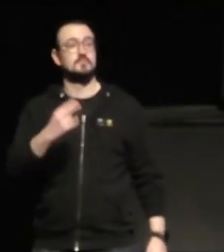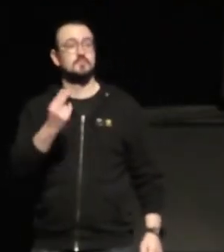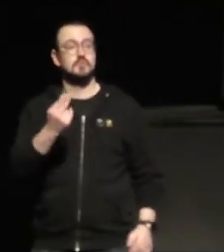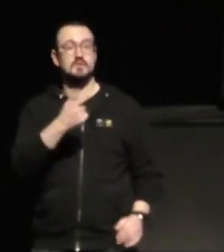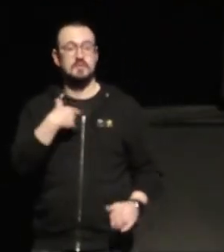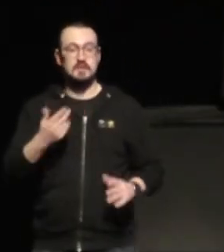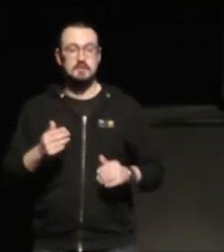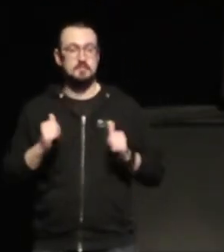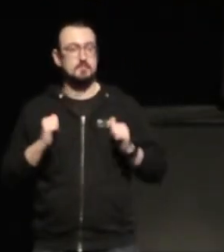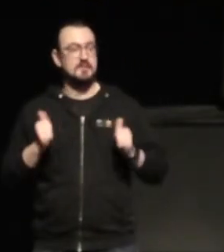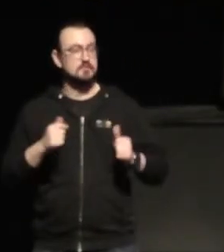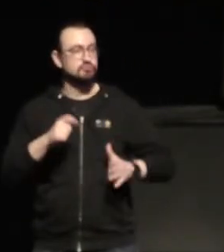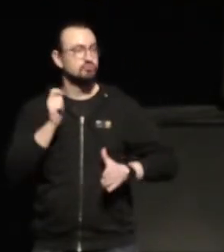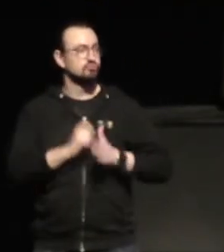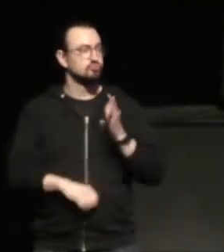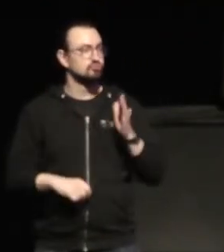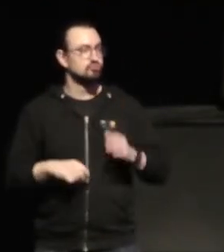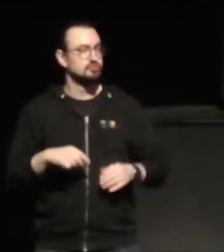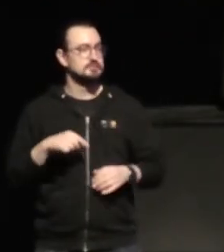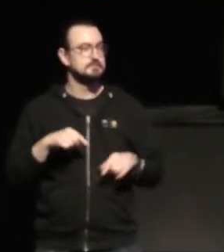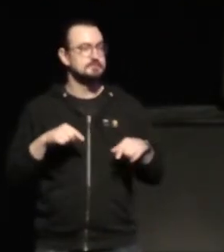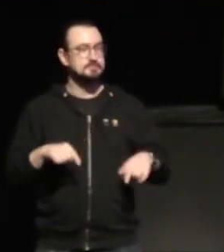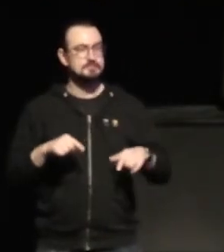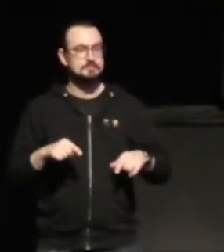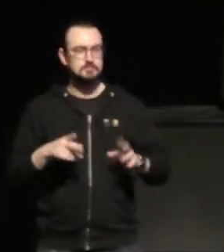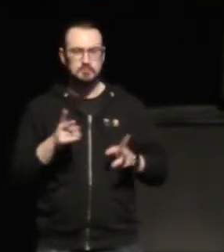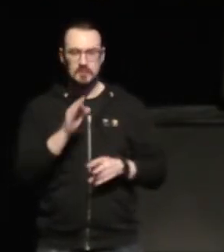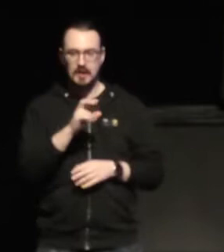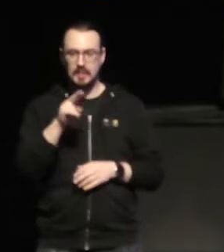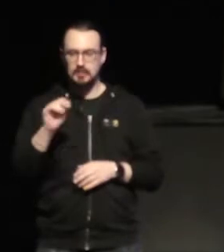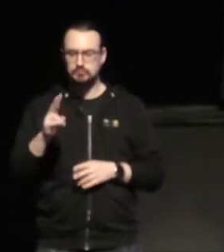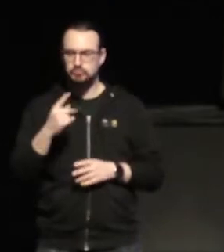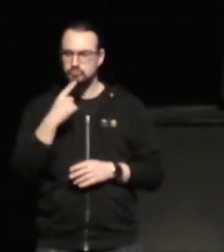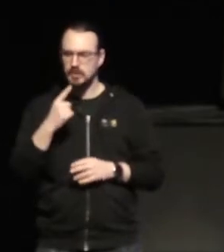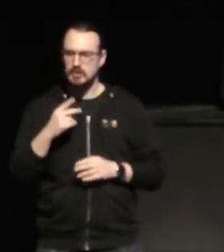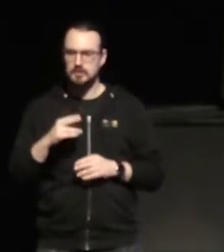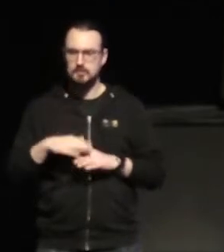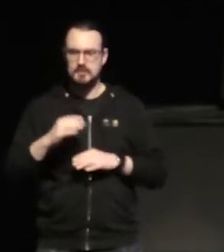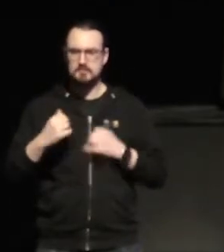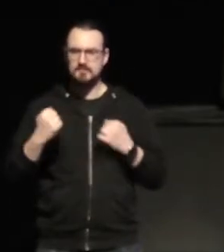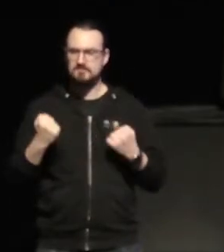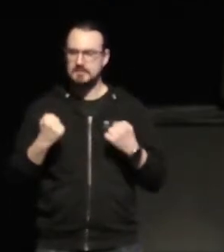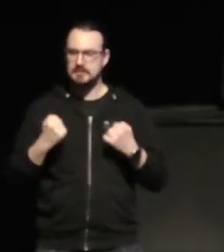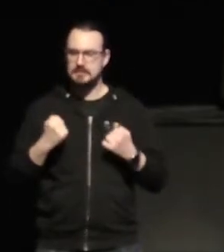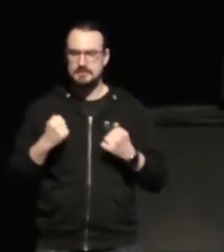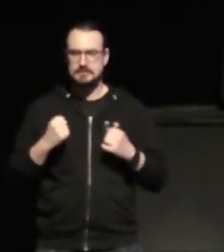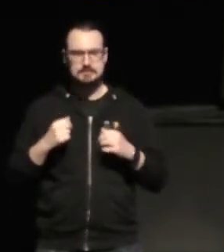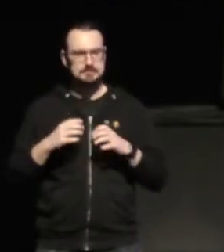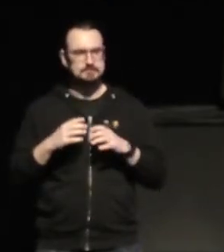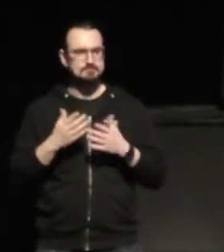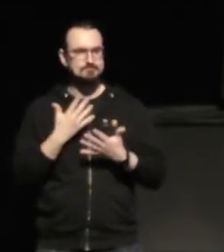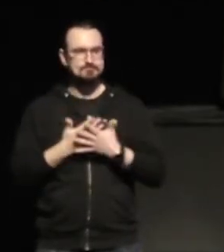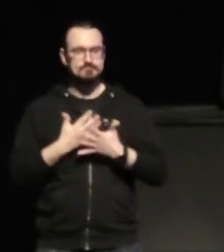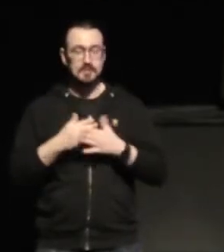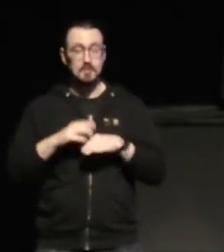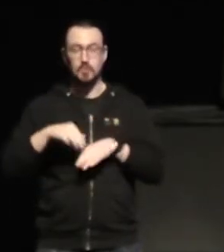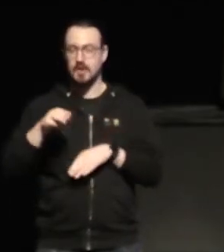Now we are prepared to start this, as Hannah just said, the most important session on the MR Days